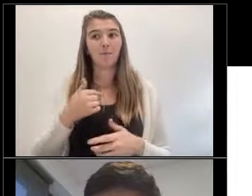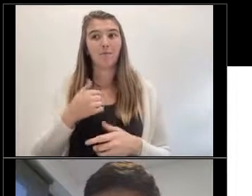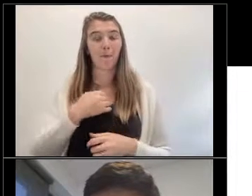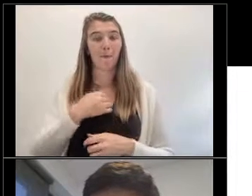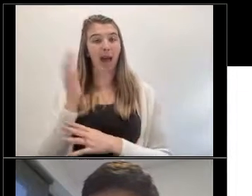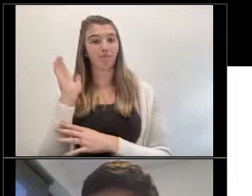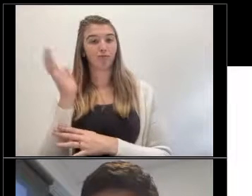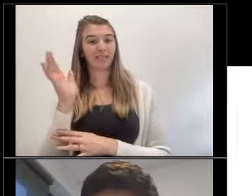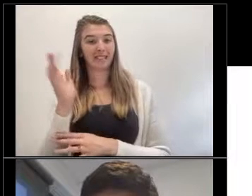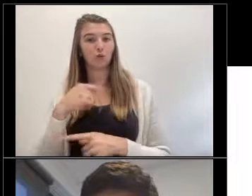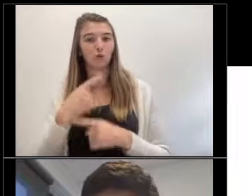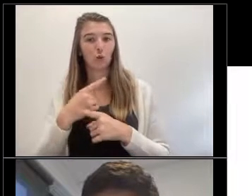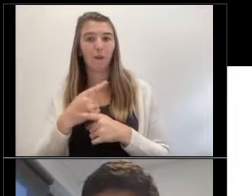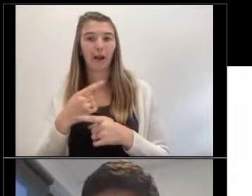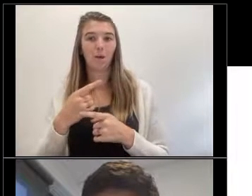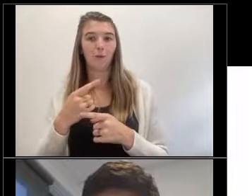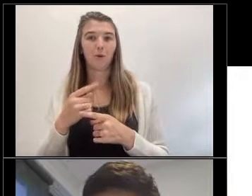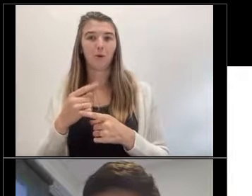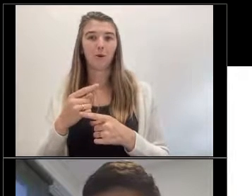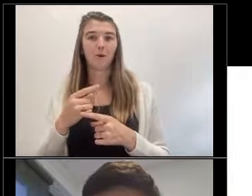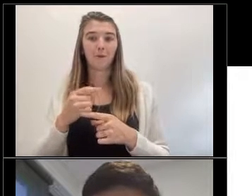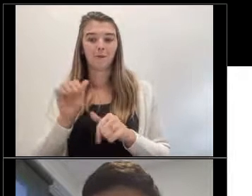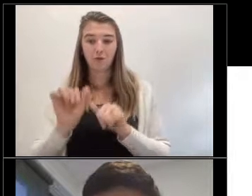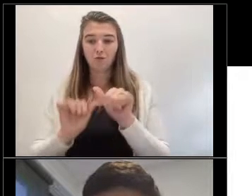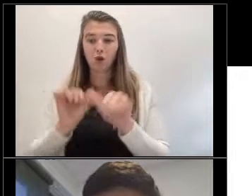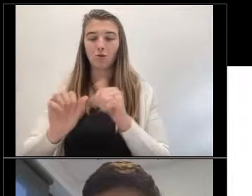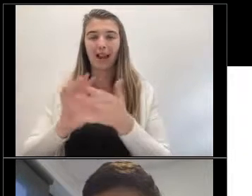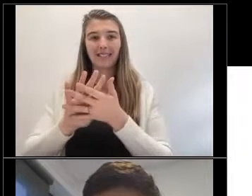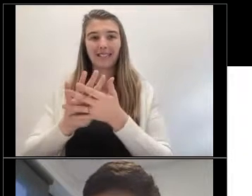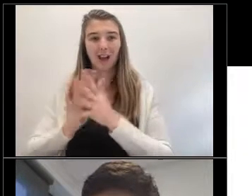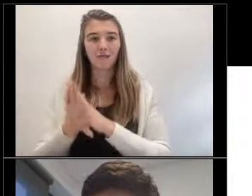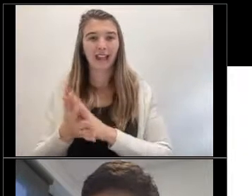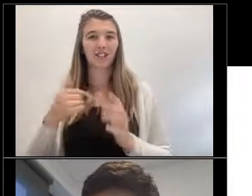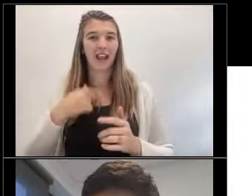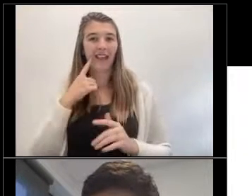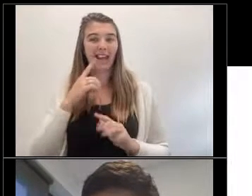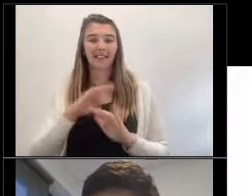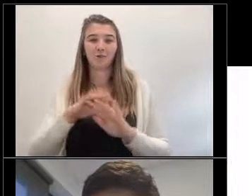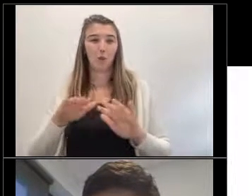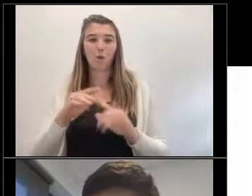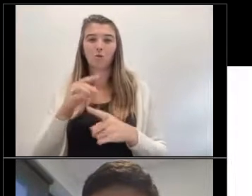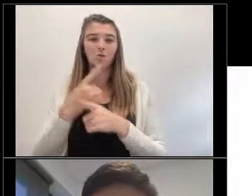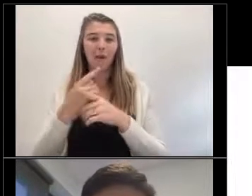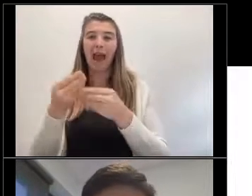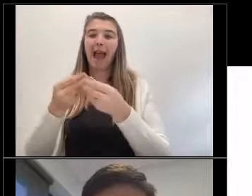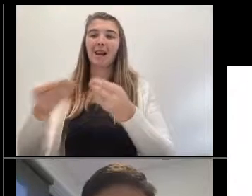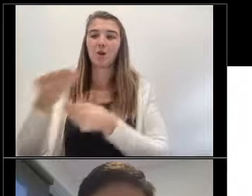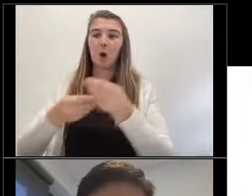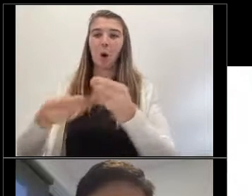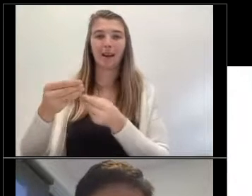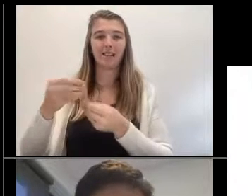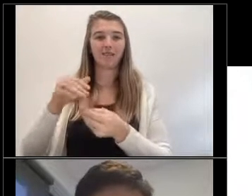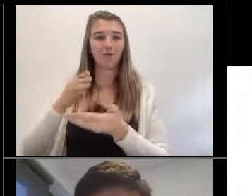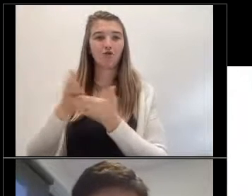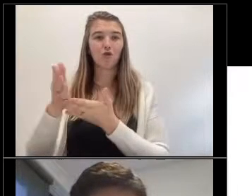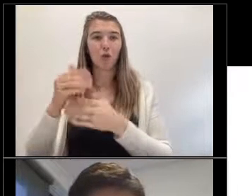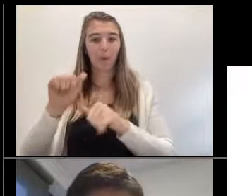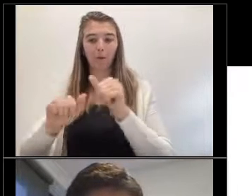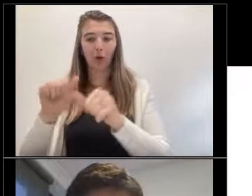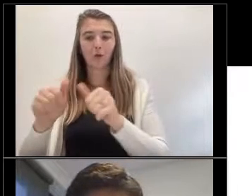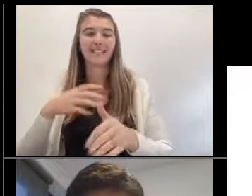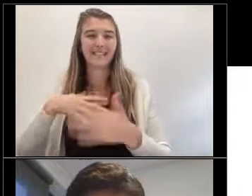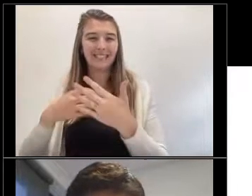we're not even close to talking about economics of the process. We need to develop so many other things, but